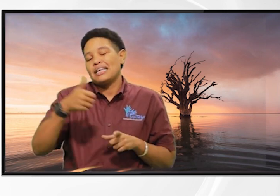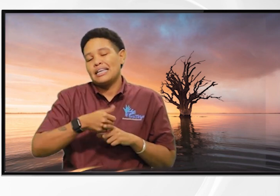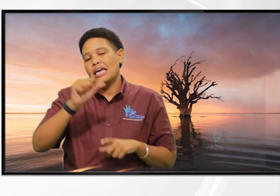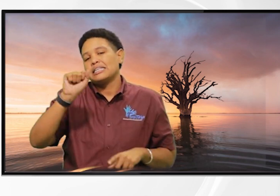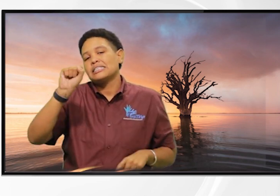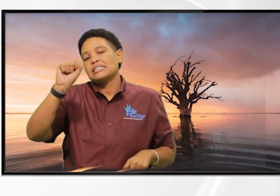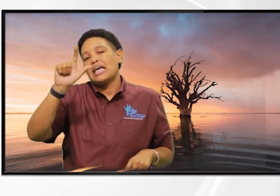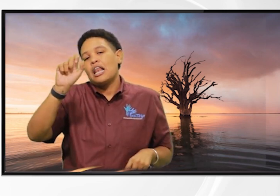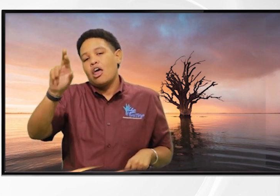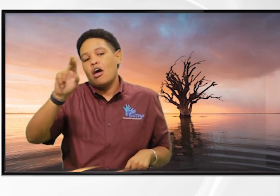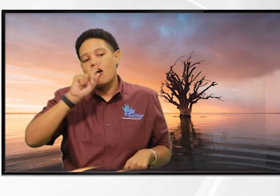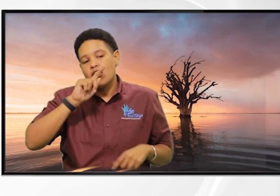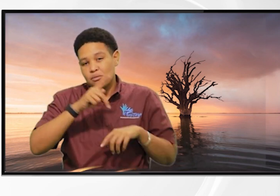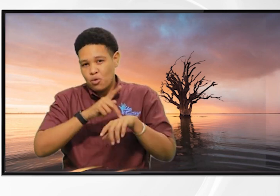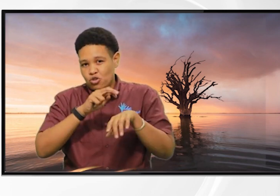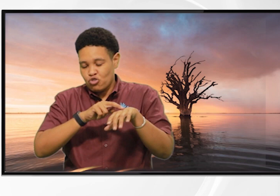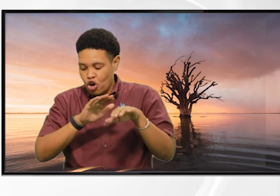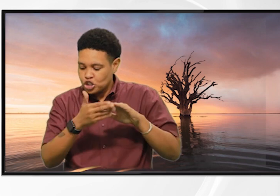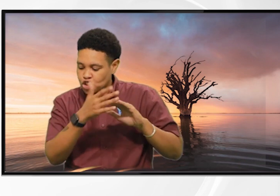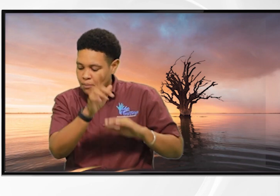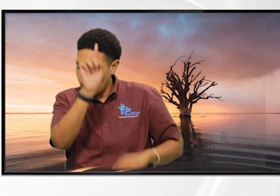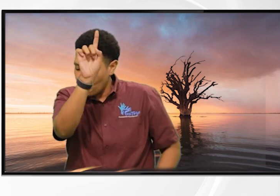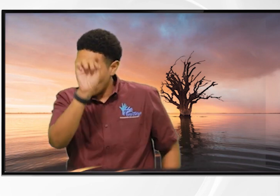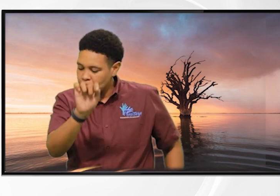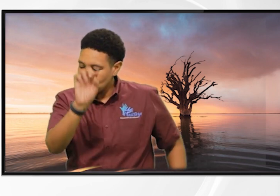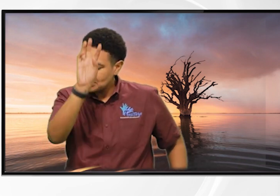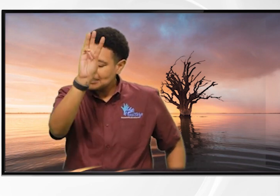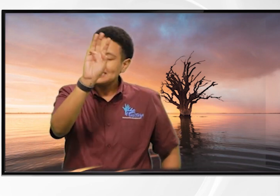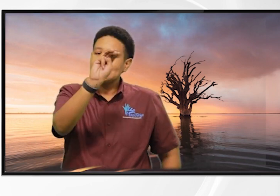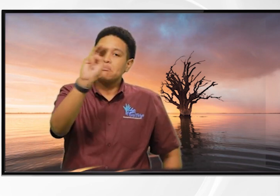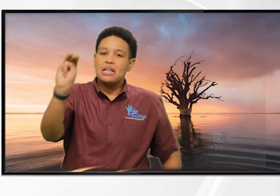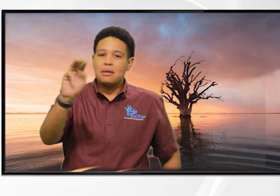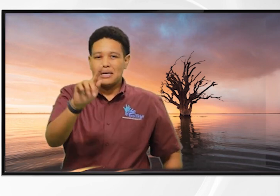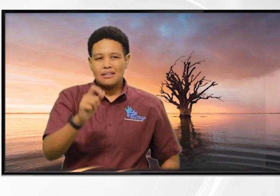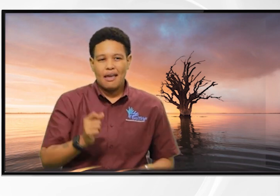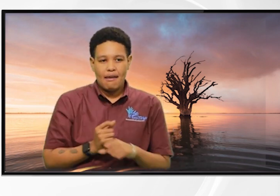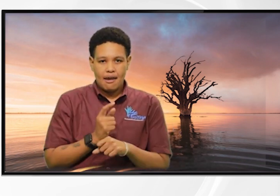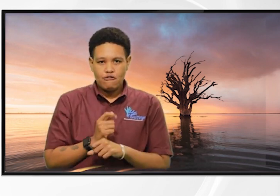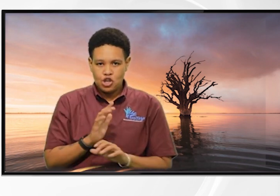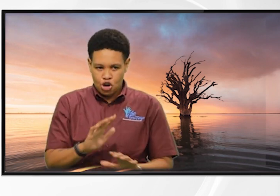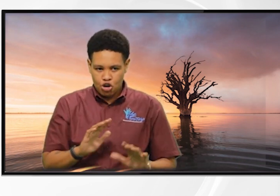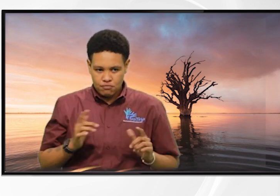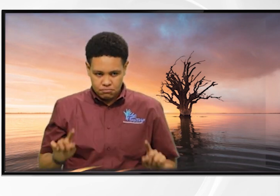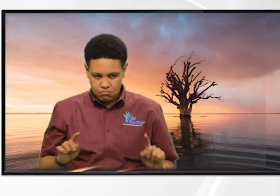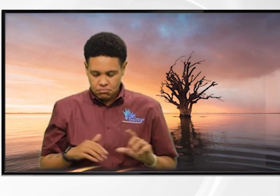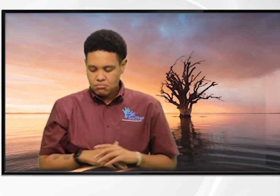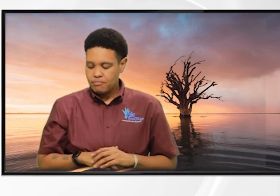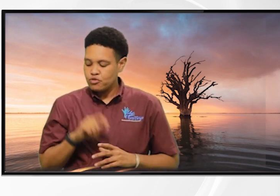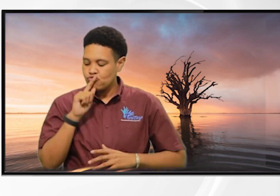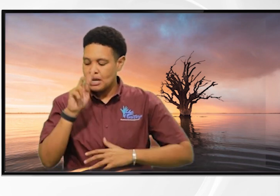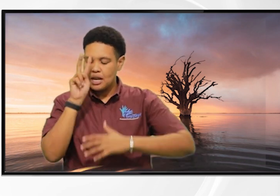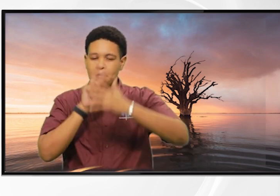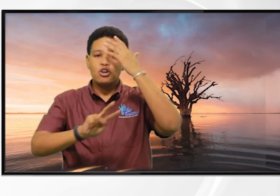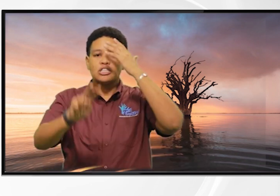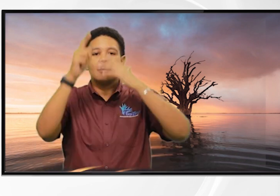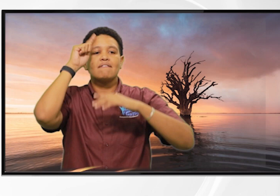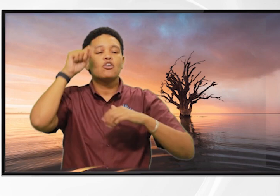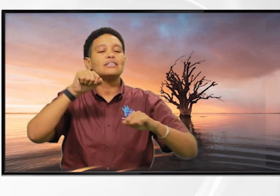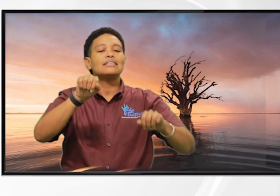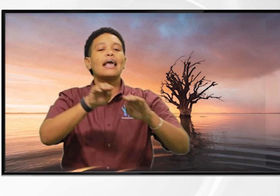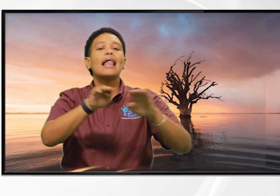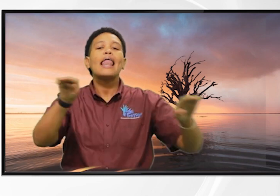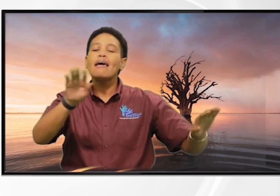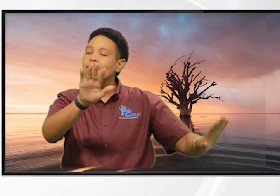at Port Royal, Jamaica, 1.6 millimeter per year. Projections for sea